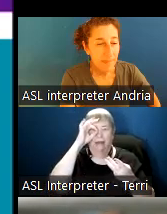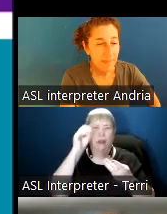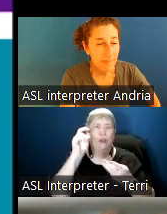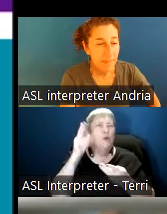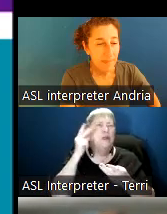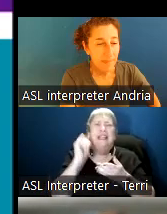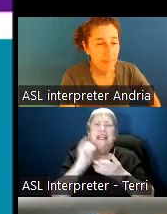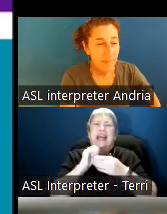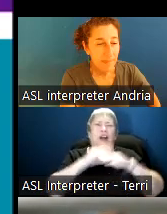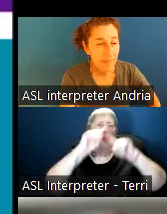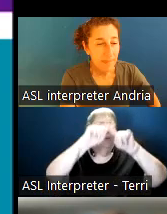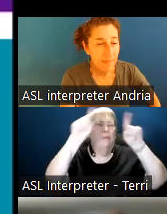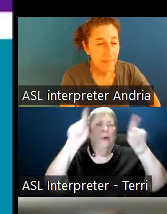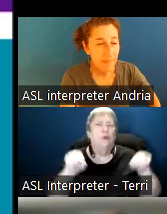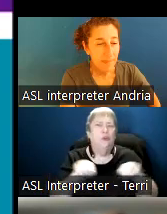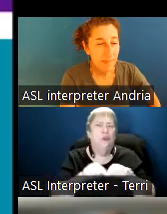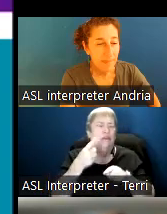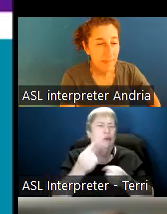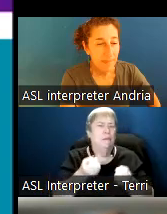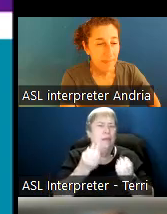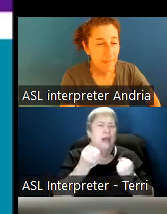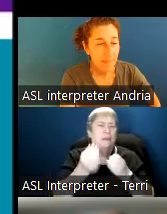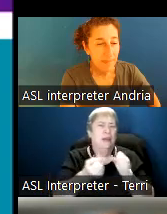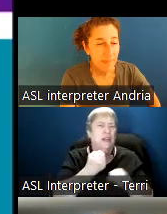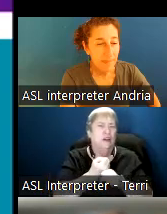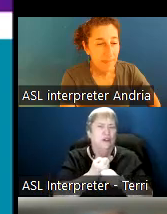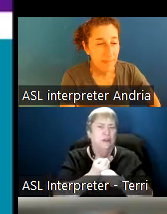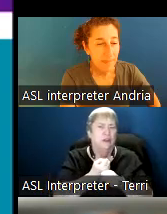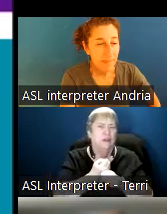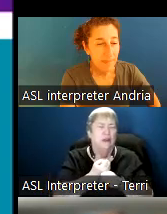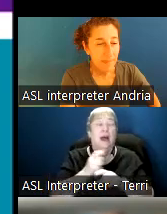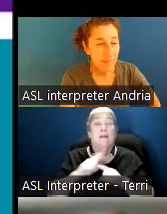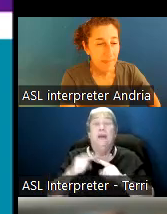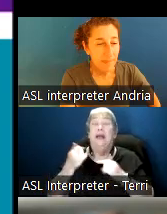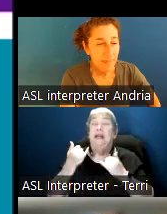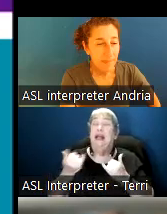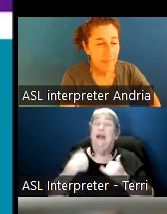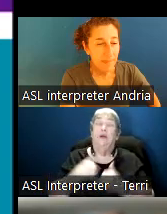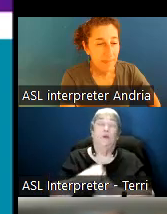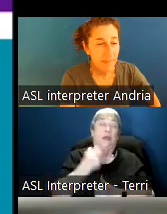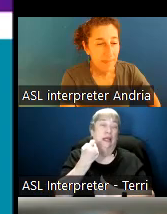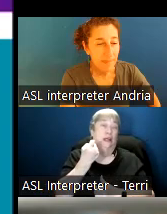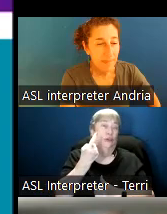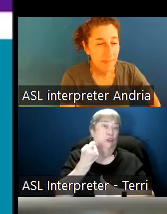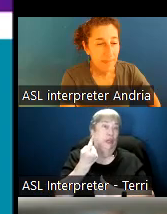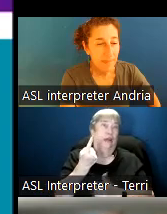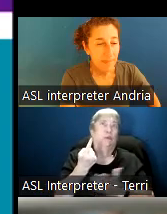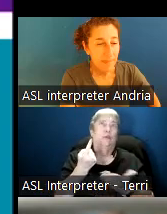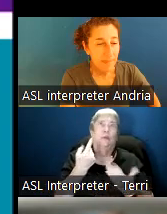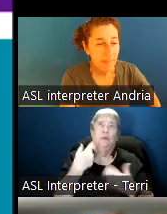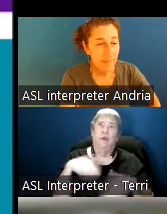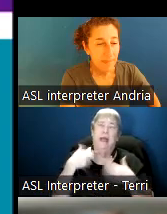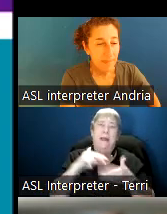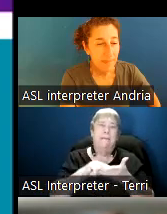And now we understand that domestic violence and intimate partner violence are so much more, and that it affects everybody, regardless of